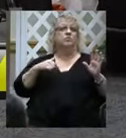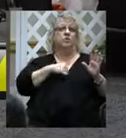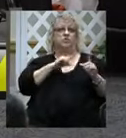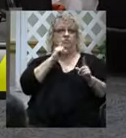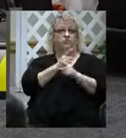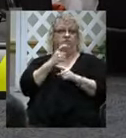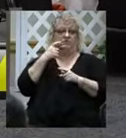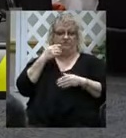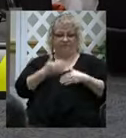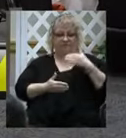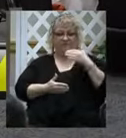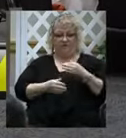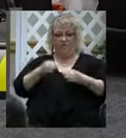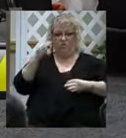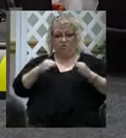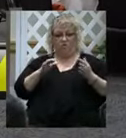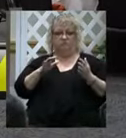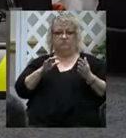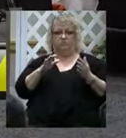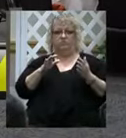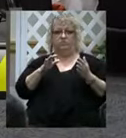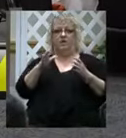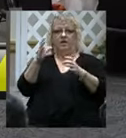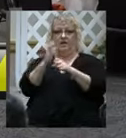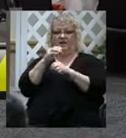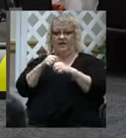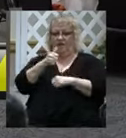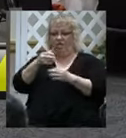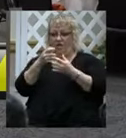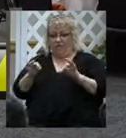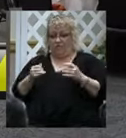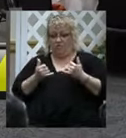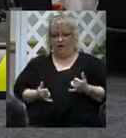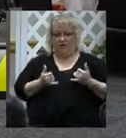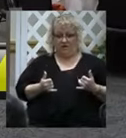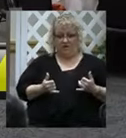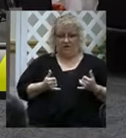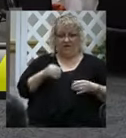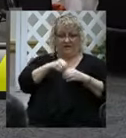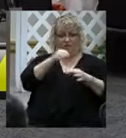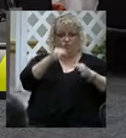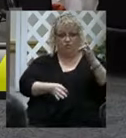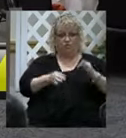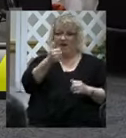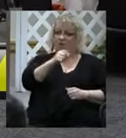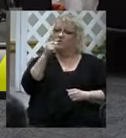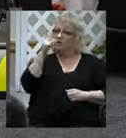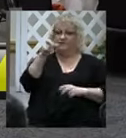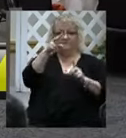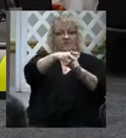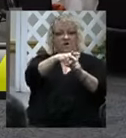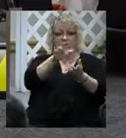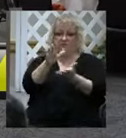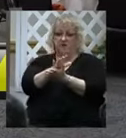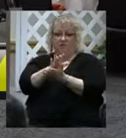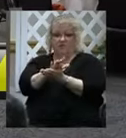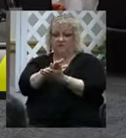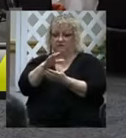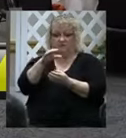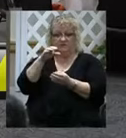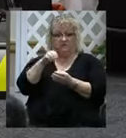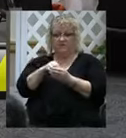starting our court forms, and I'm expecting that we're going to get stuff in language. But currently, at the court, anybody can file a document,